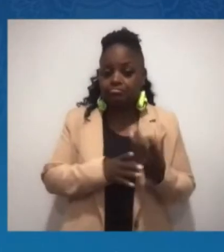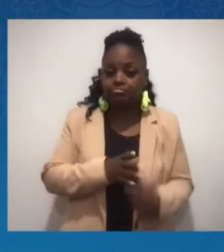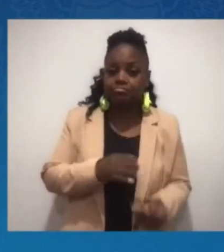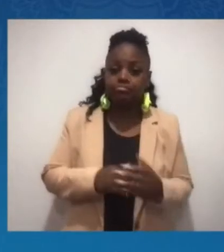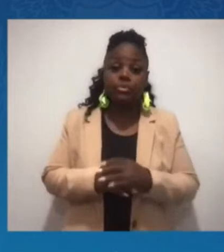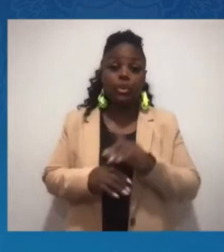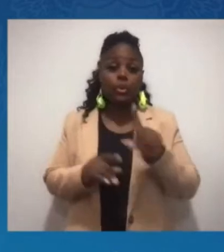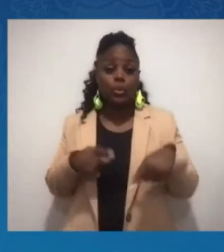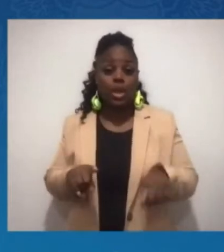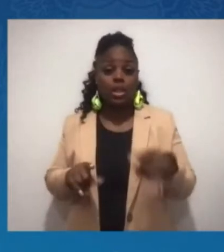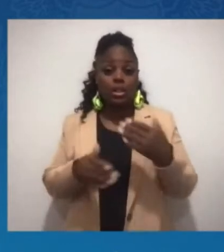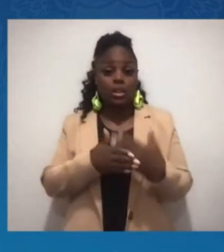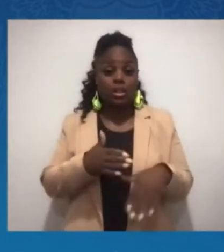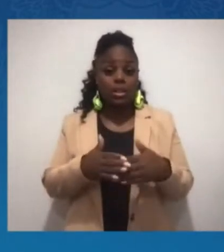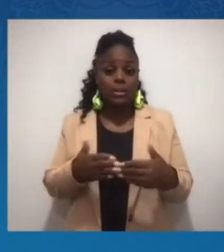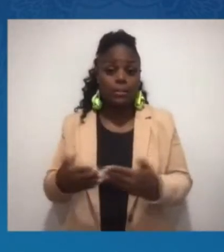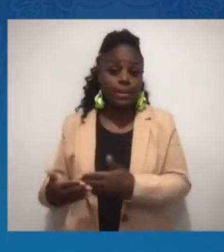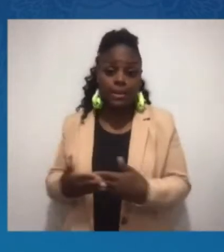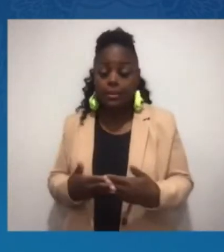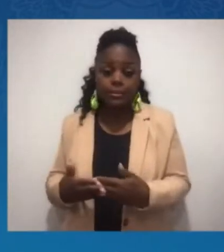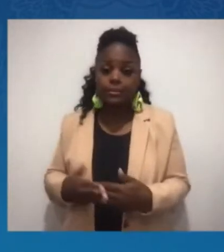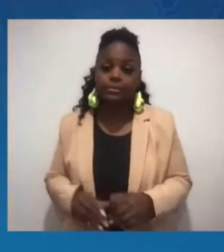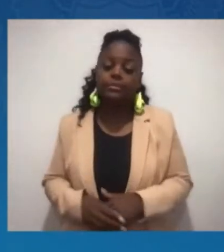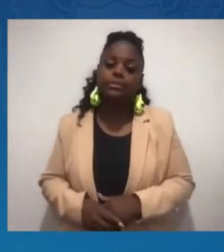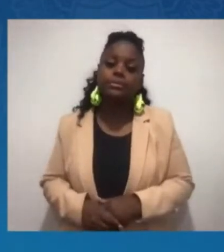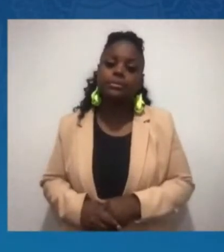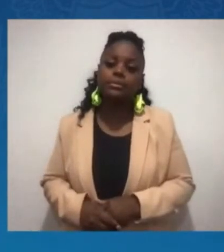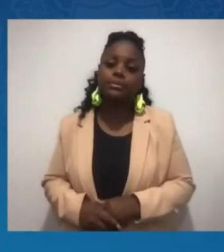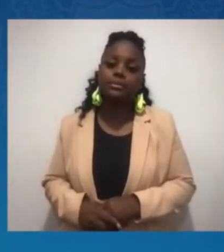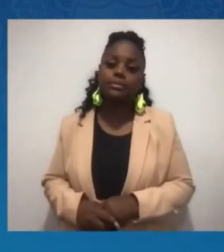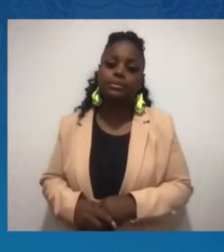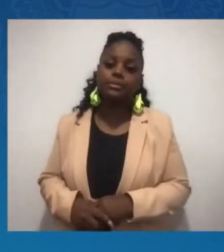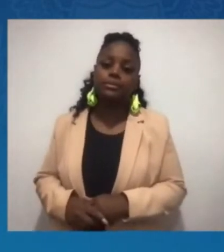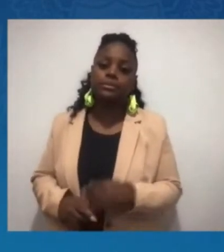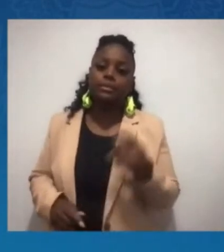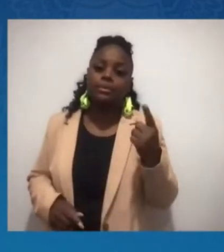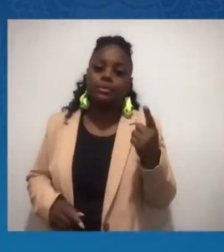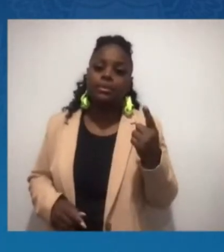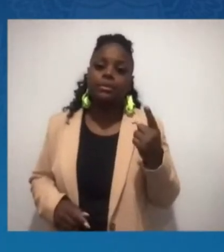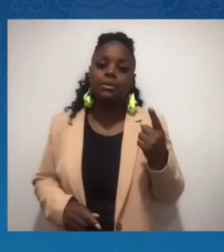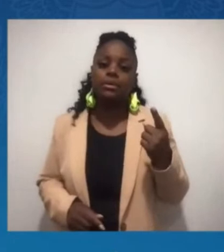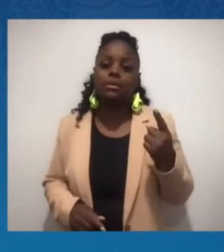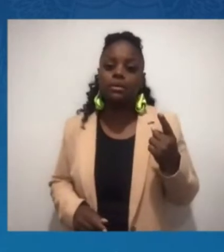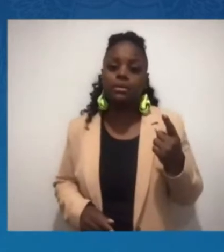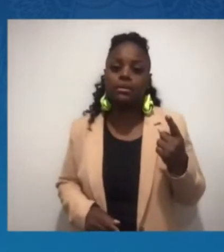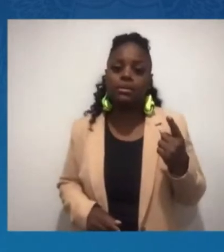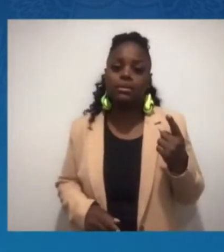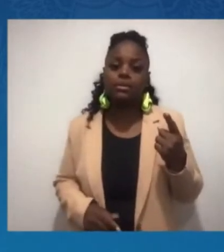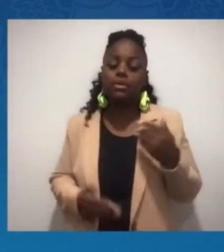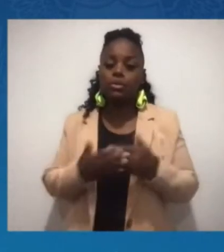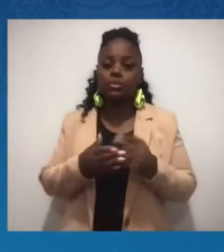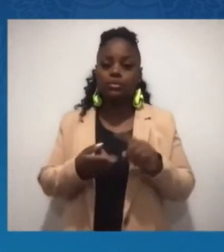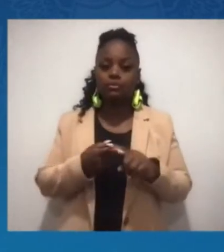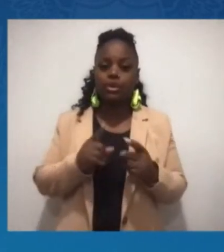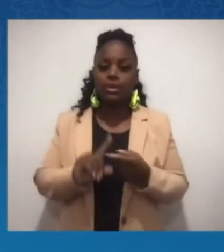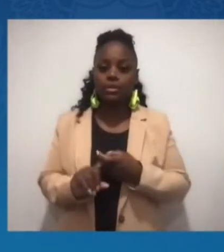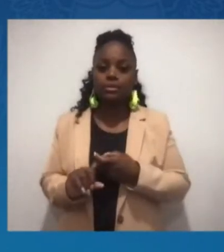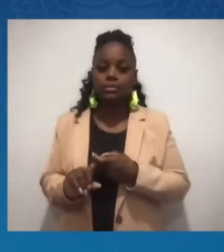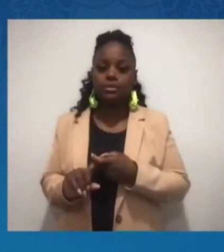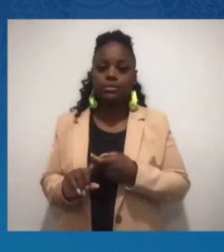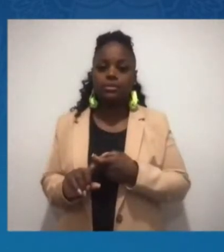have someone close to me whose sister-in-law just a couple of weeks ago died